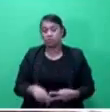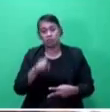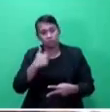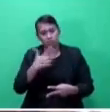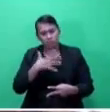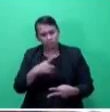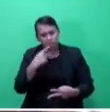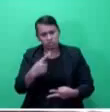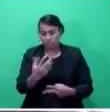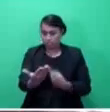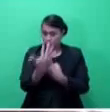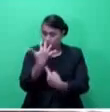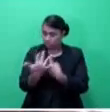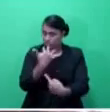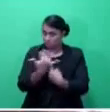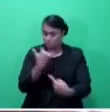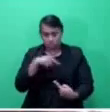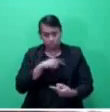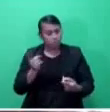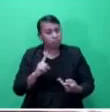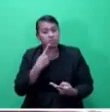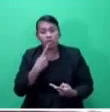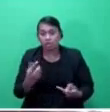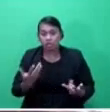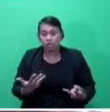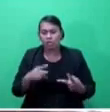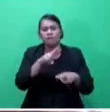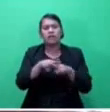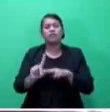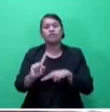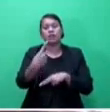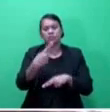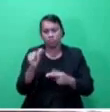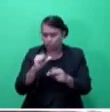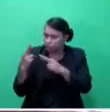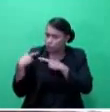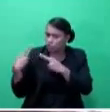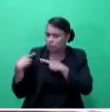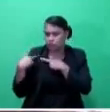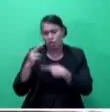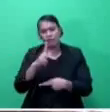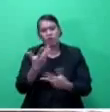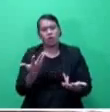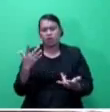accusation, I said that the Fiji First government was responsible for bringing